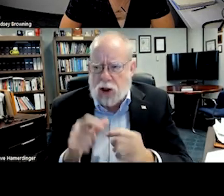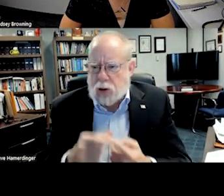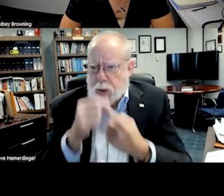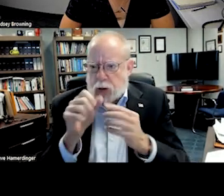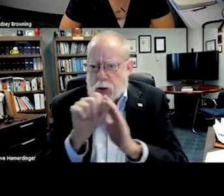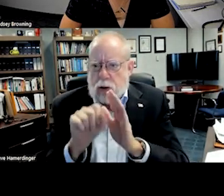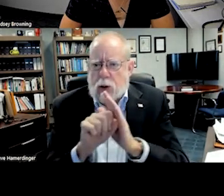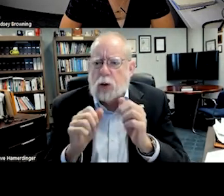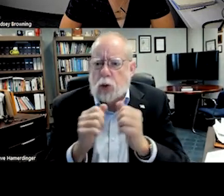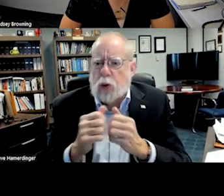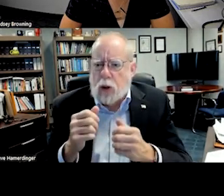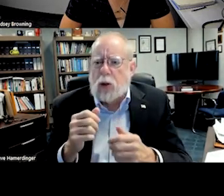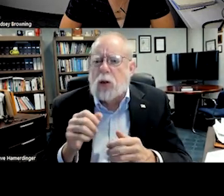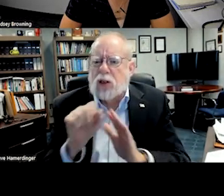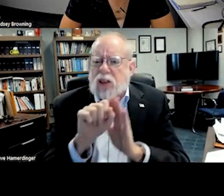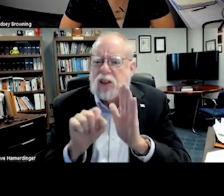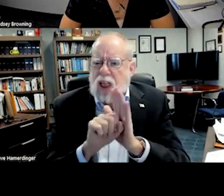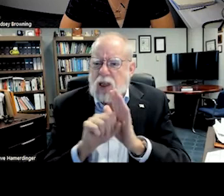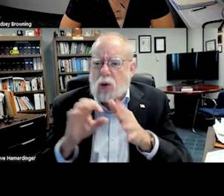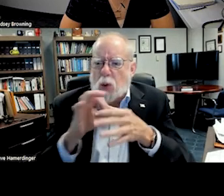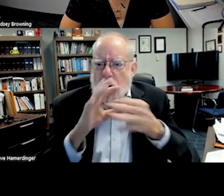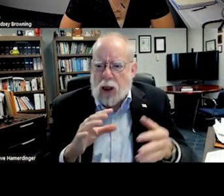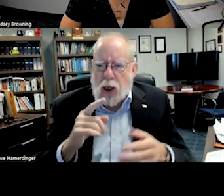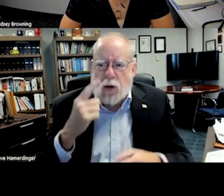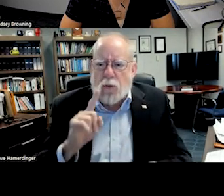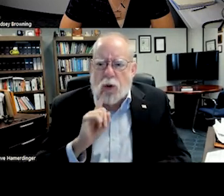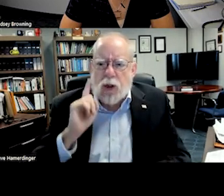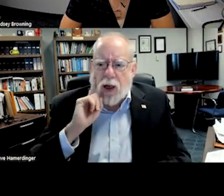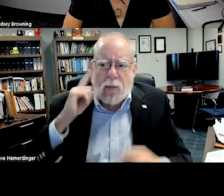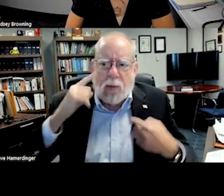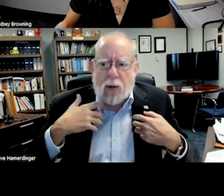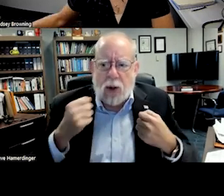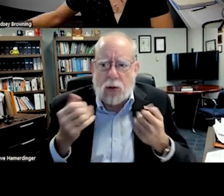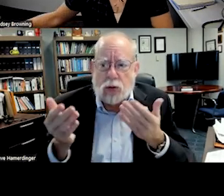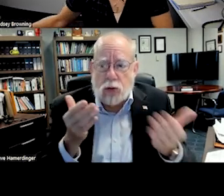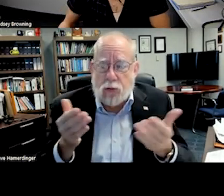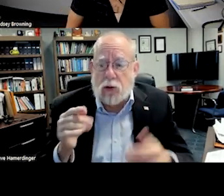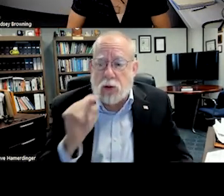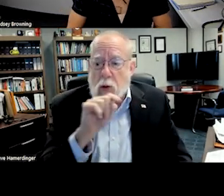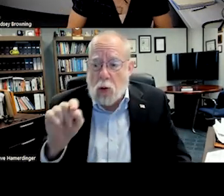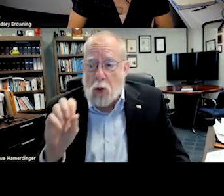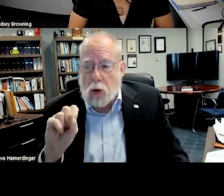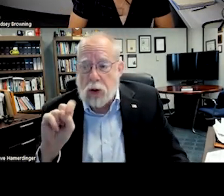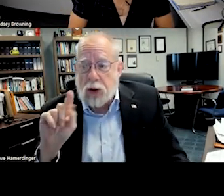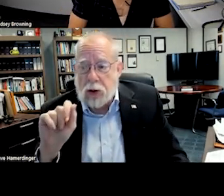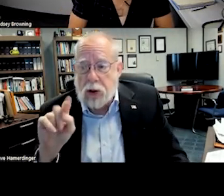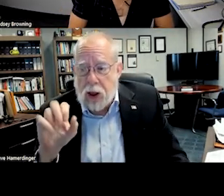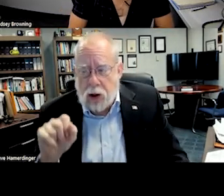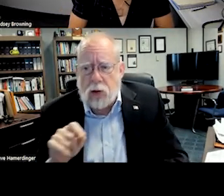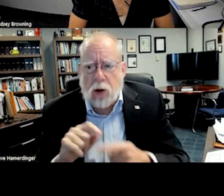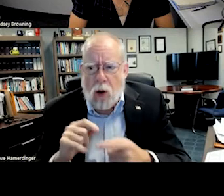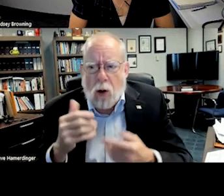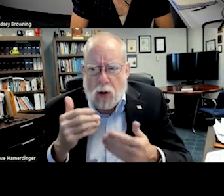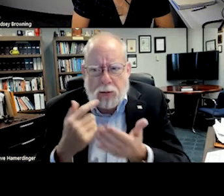Some states, especially states with state organizations for the deaf of mental health